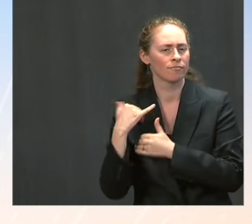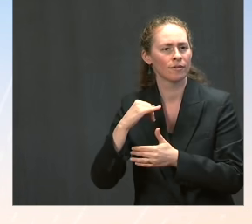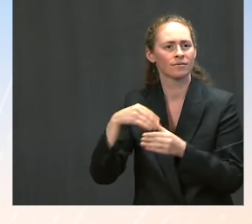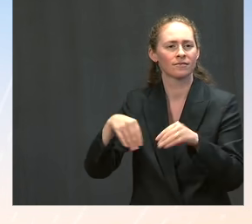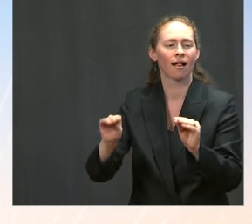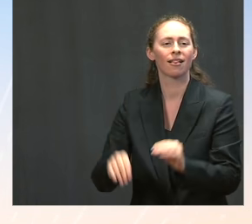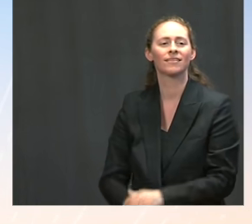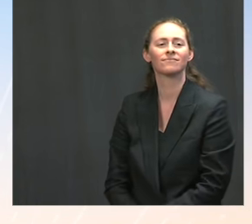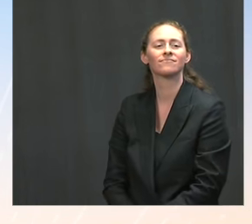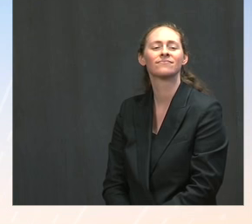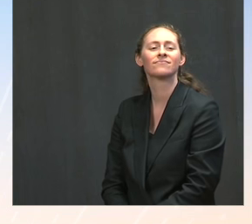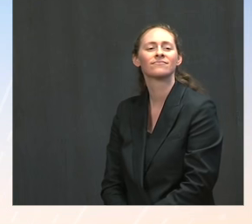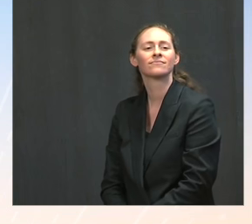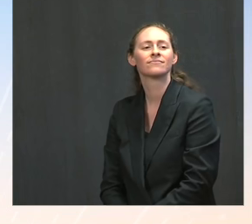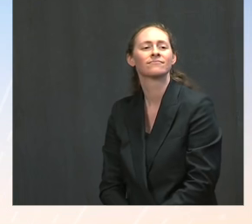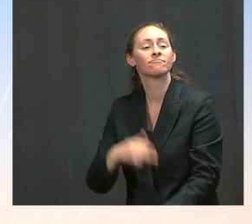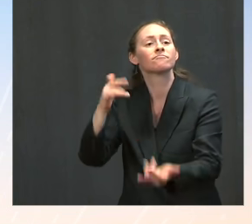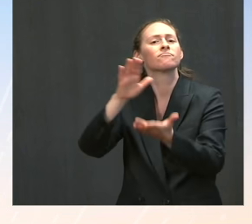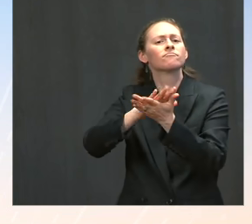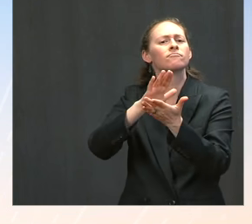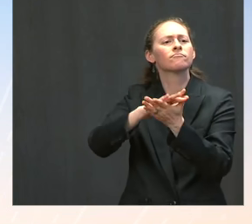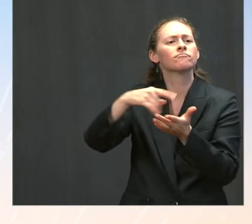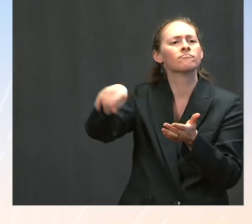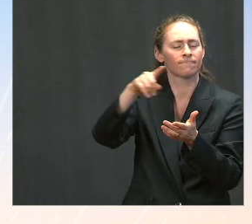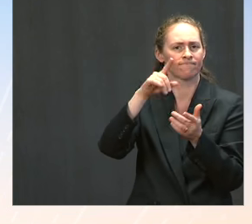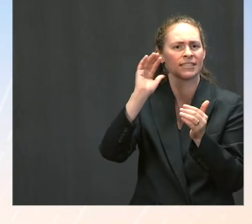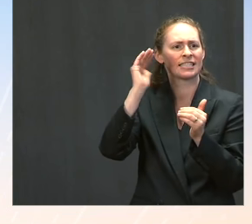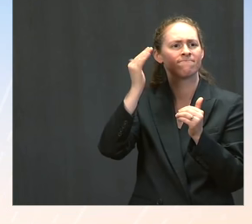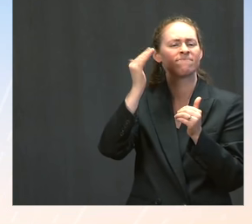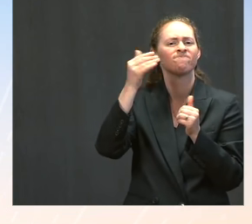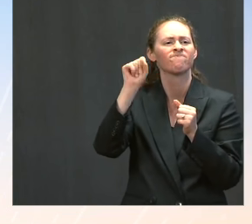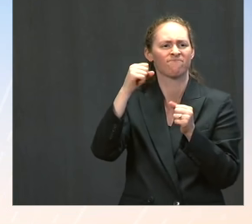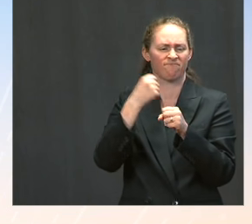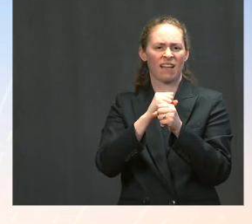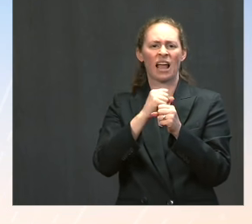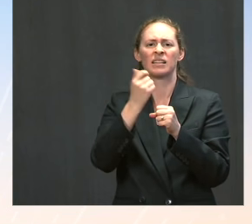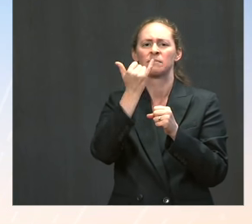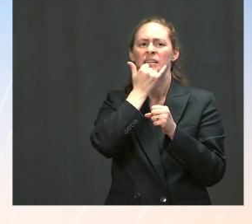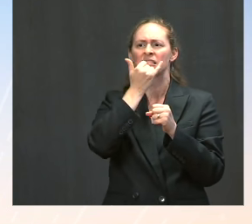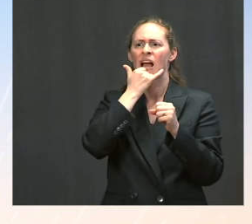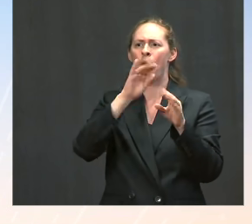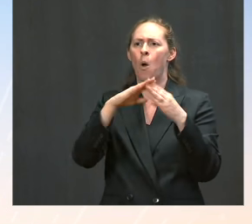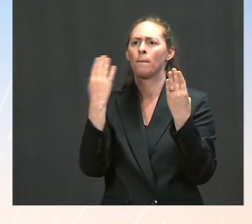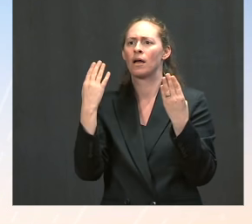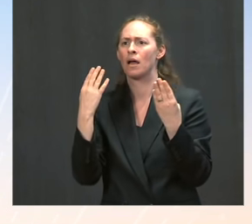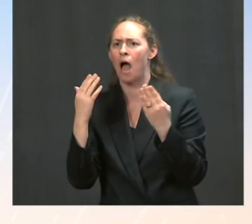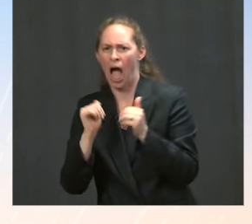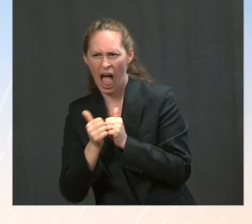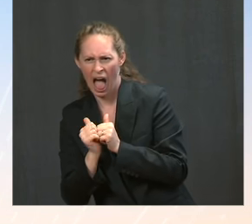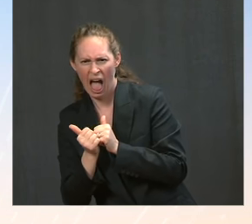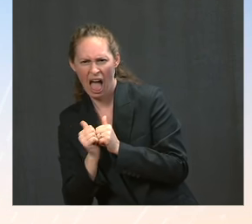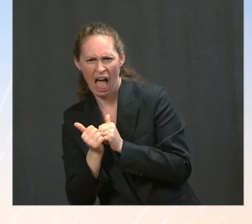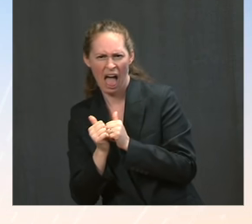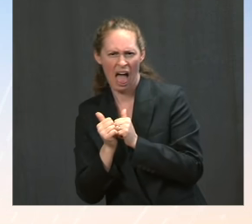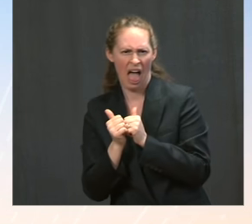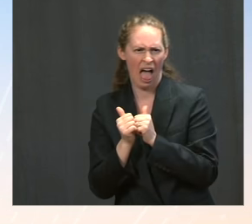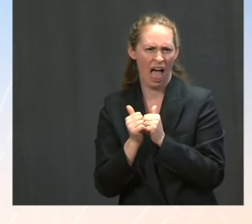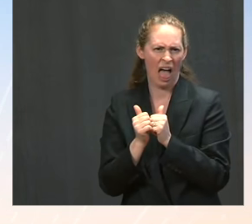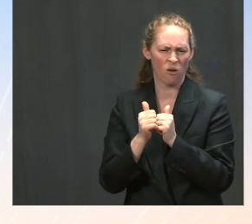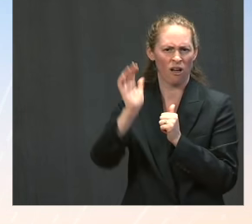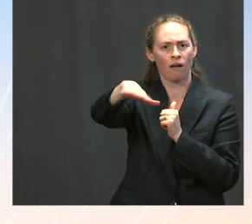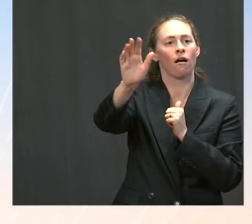Department admits they made a mistake in their guide for reopening by— How so? Well, they included advice from